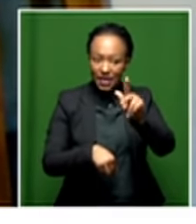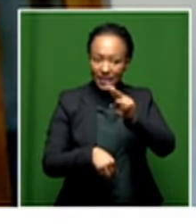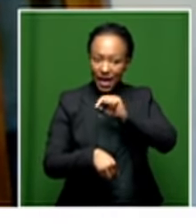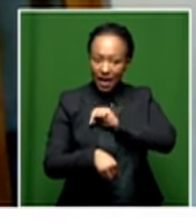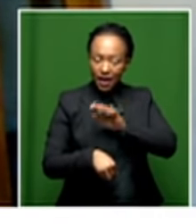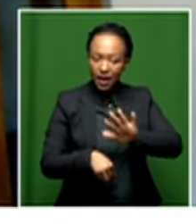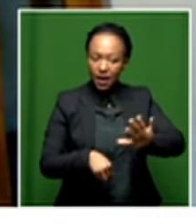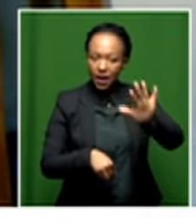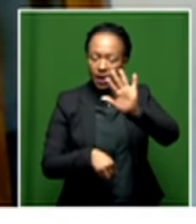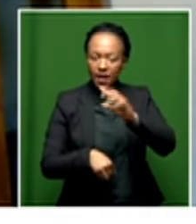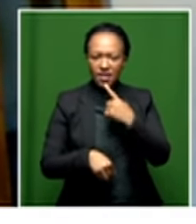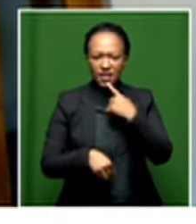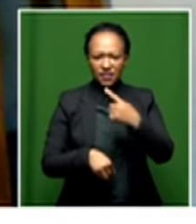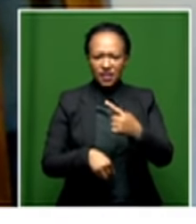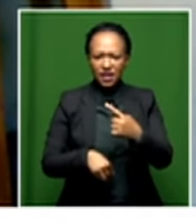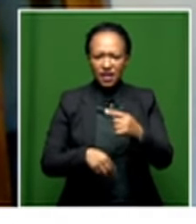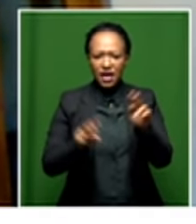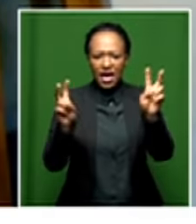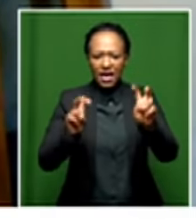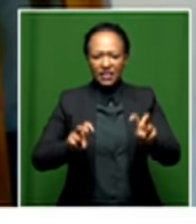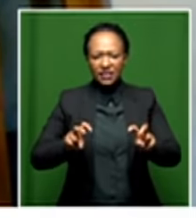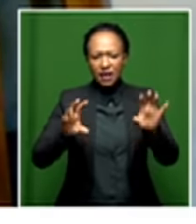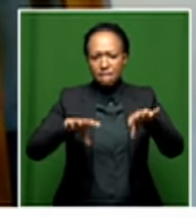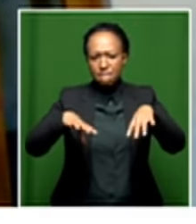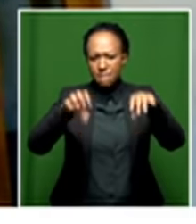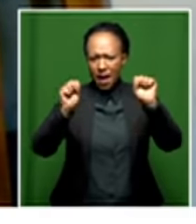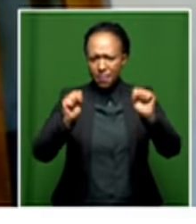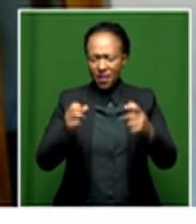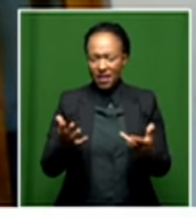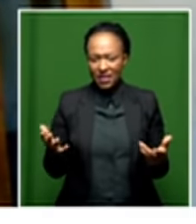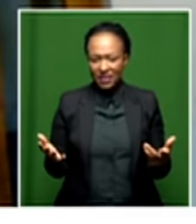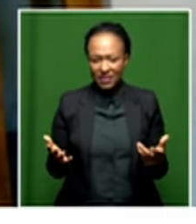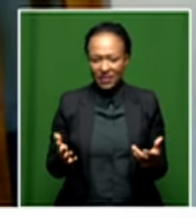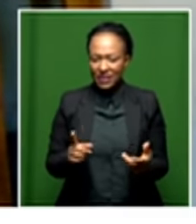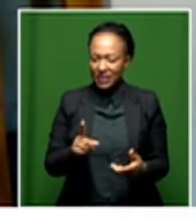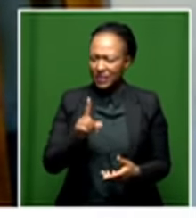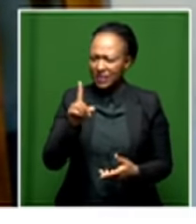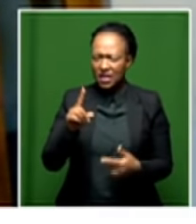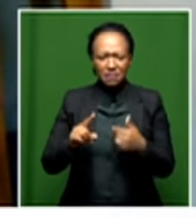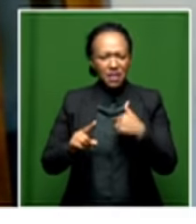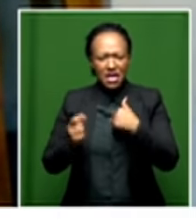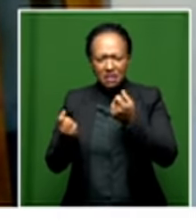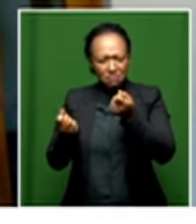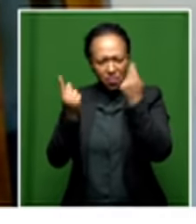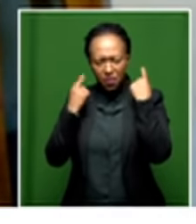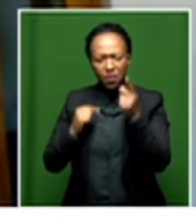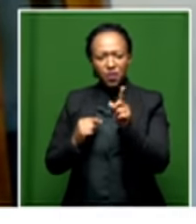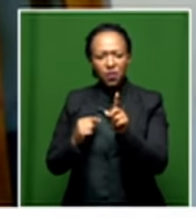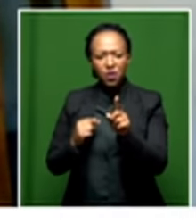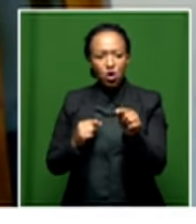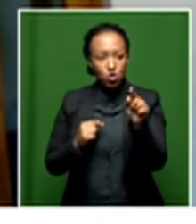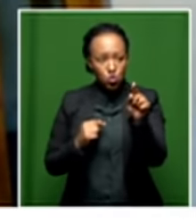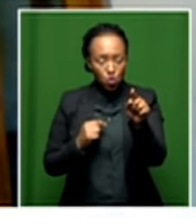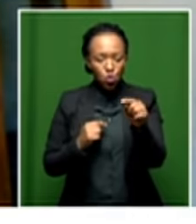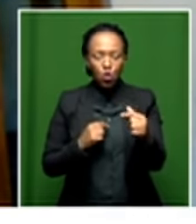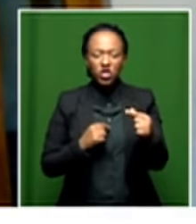was a power outage. Now, what we cannot understand is that if you as a